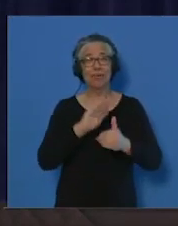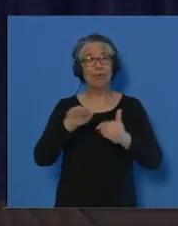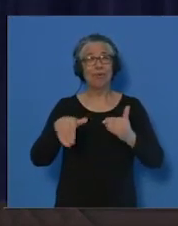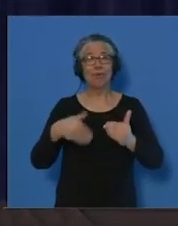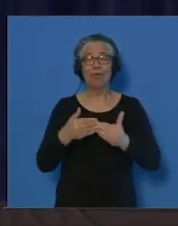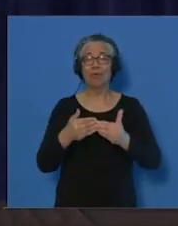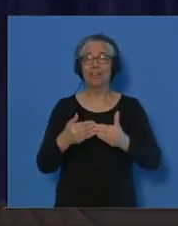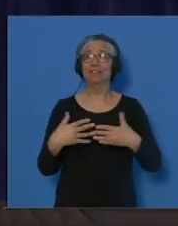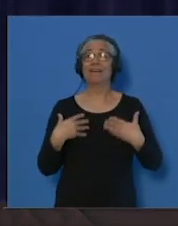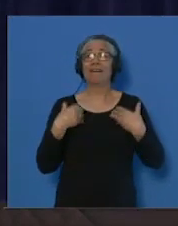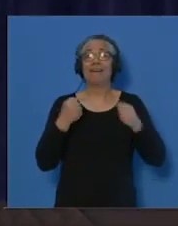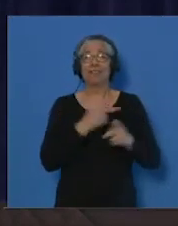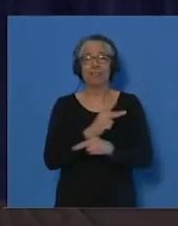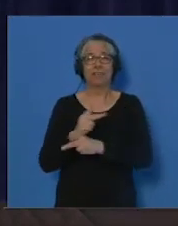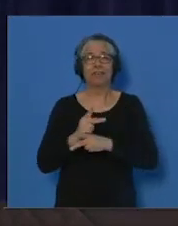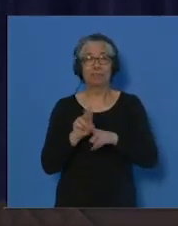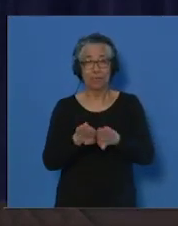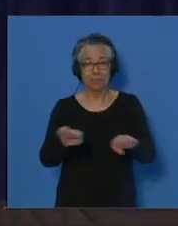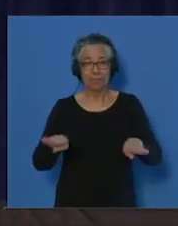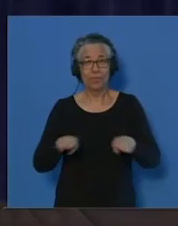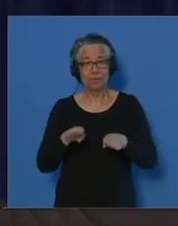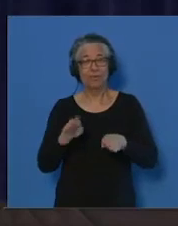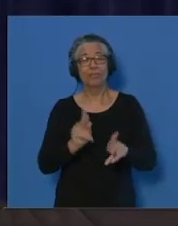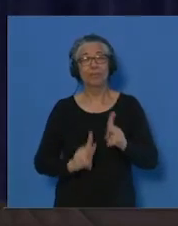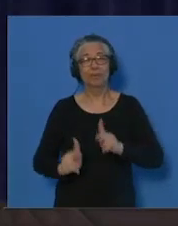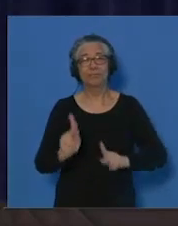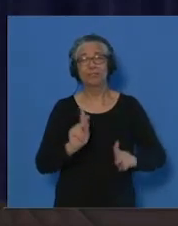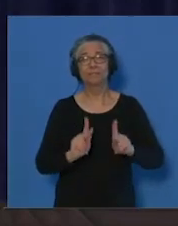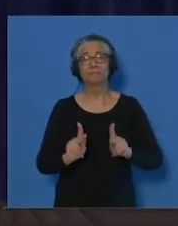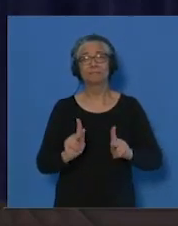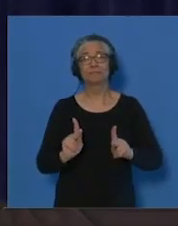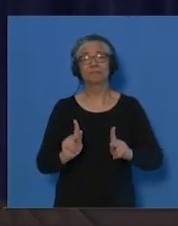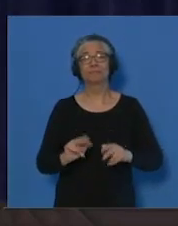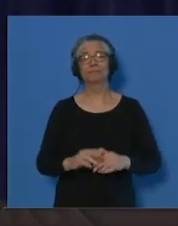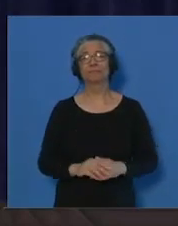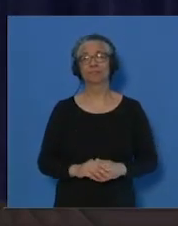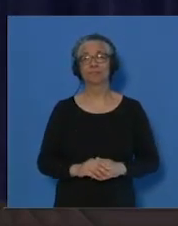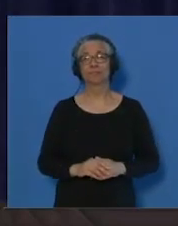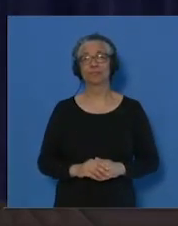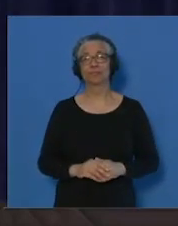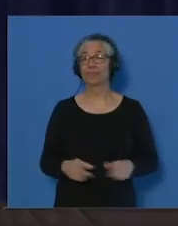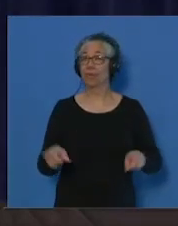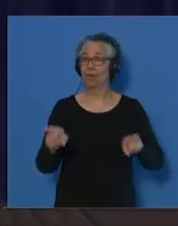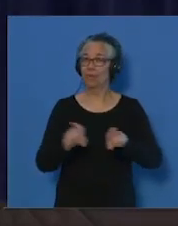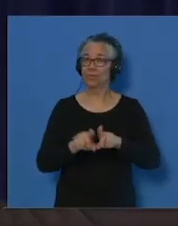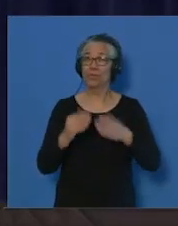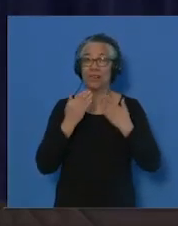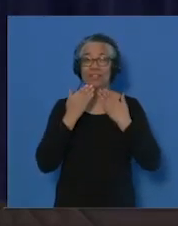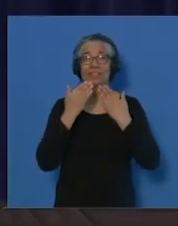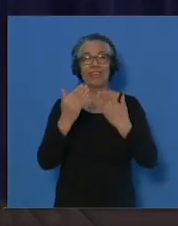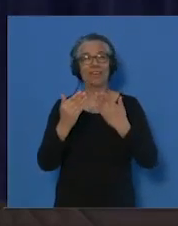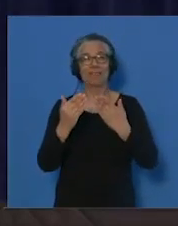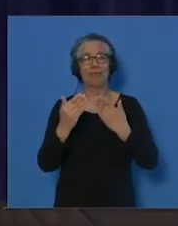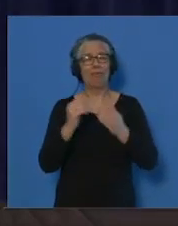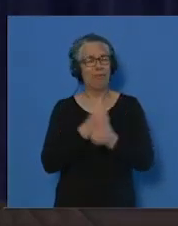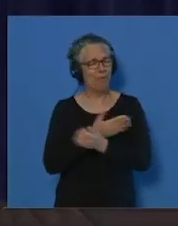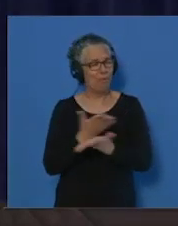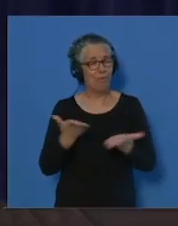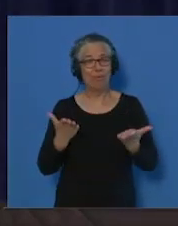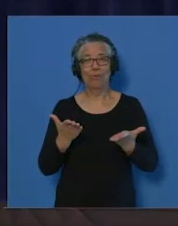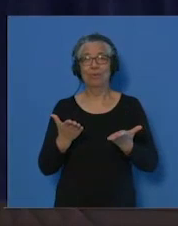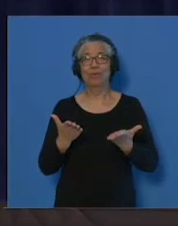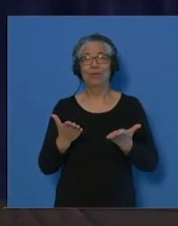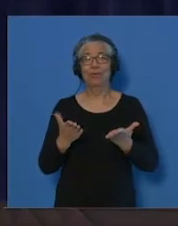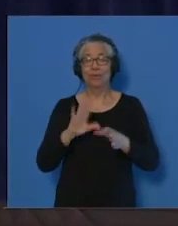health care of Bermuda's residents. I also would like to extend a thank you to everyone who is involved